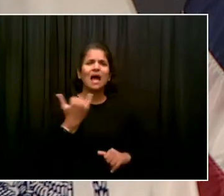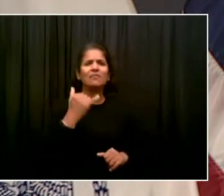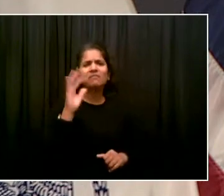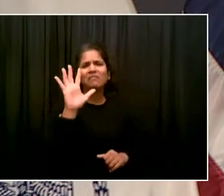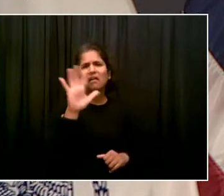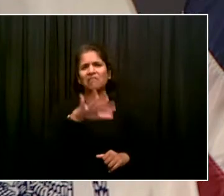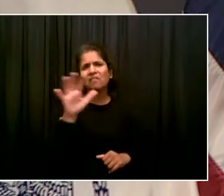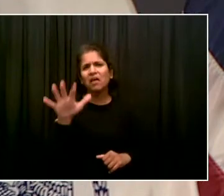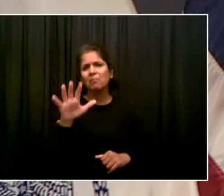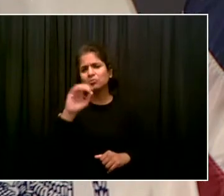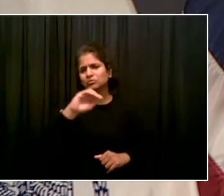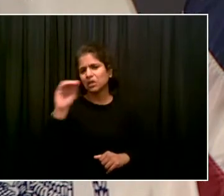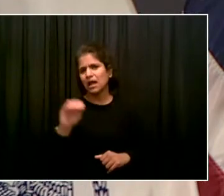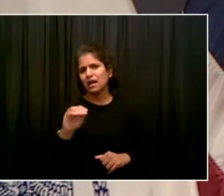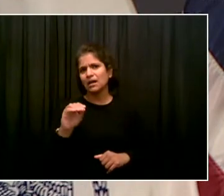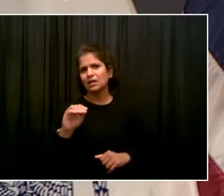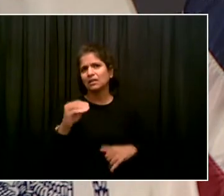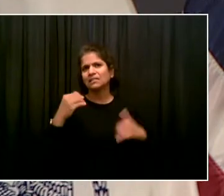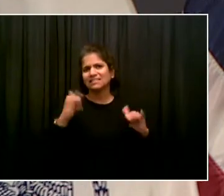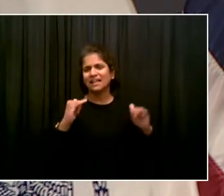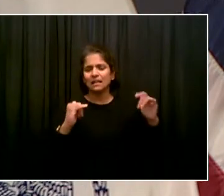bus ridership even more.